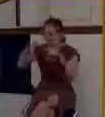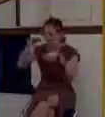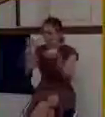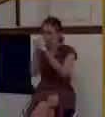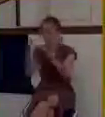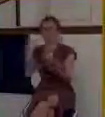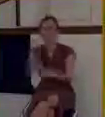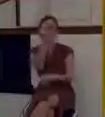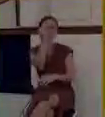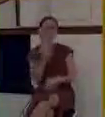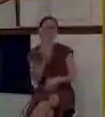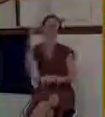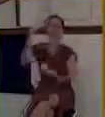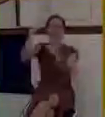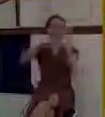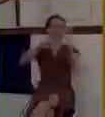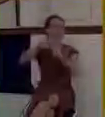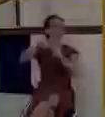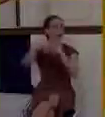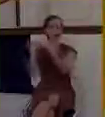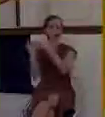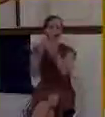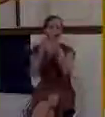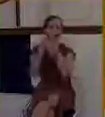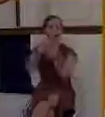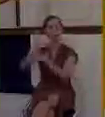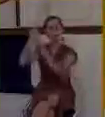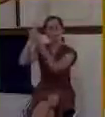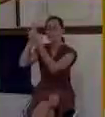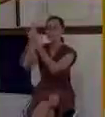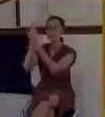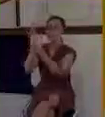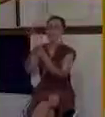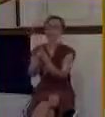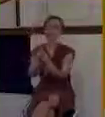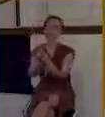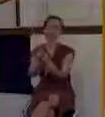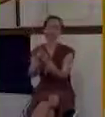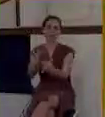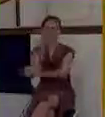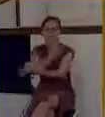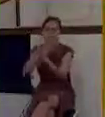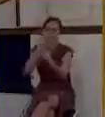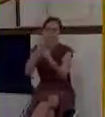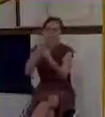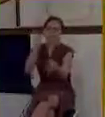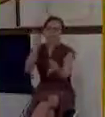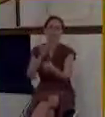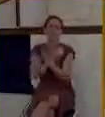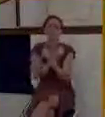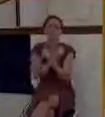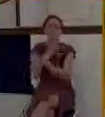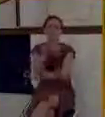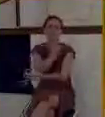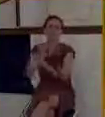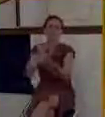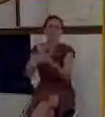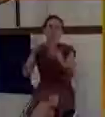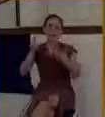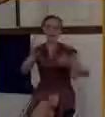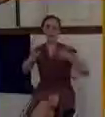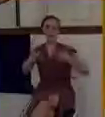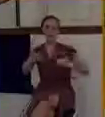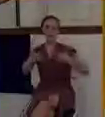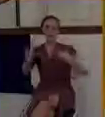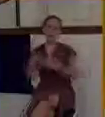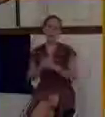heaven will be perfect. And there'll be perfect love and joy. And we'll not have any of the baggage that we have here in